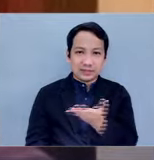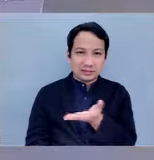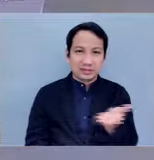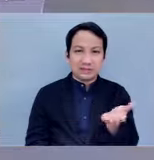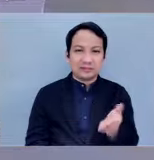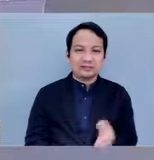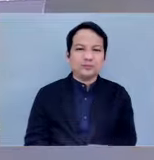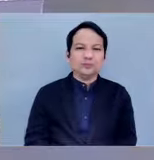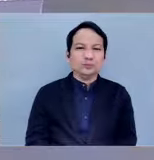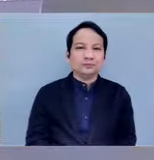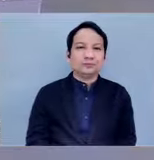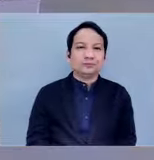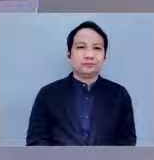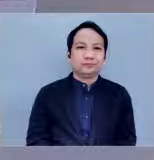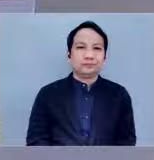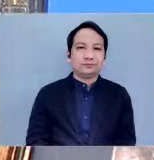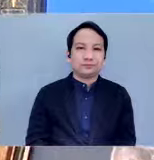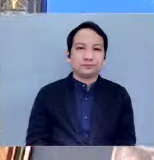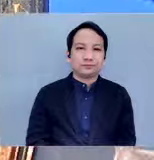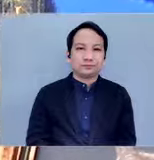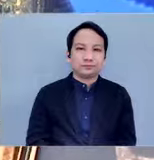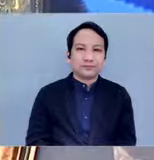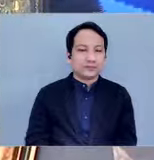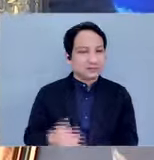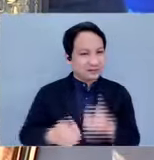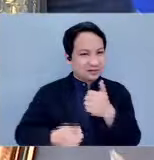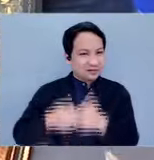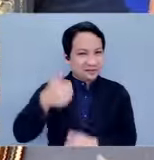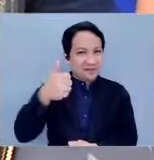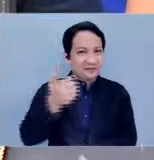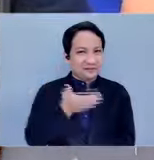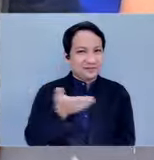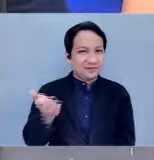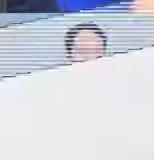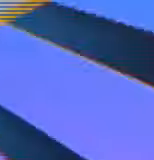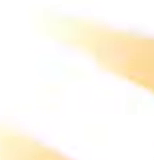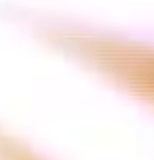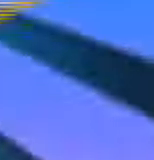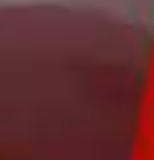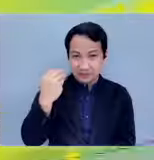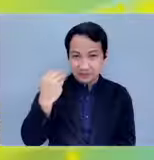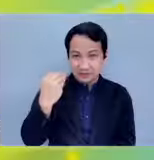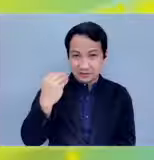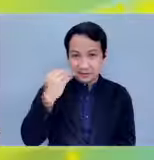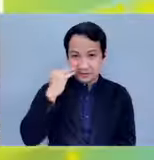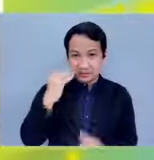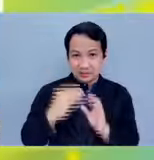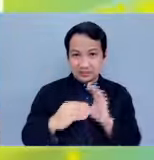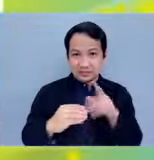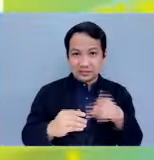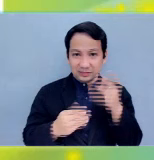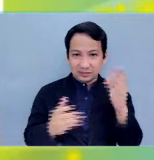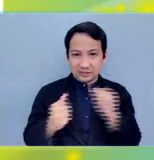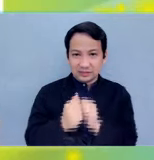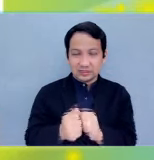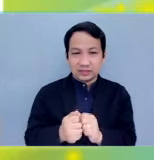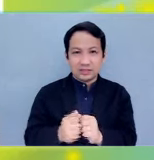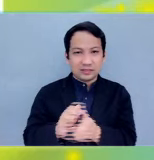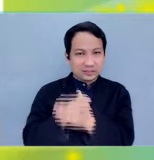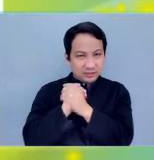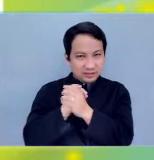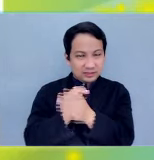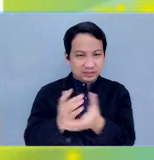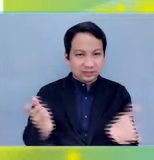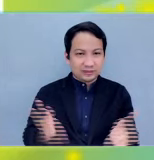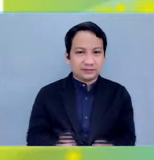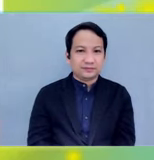thank you so much. At ngayon naman po, may nanalo na sa ating Kagumo Ka Ako Selfie Contest. Congratulations!